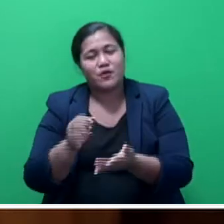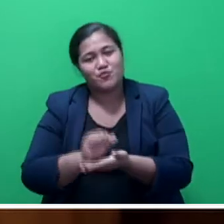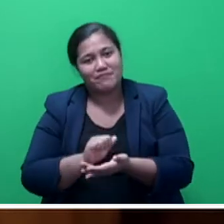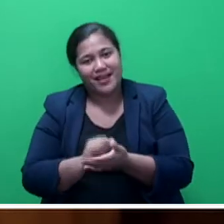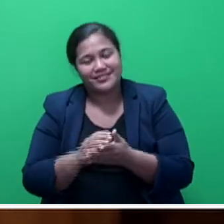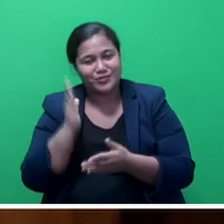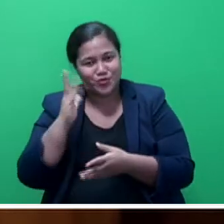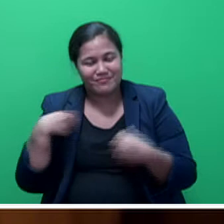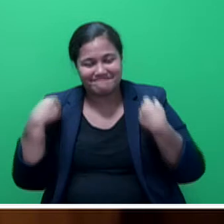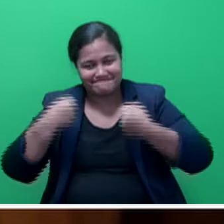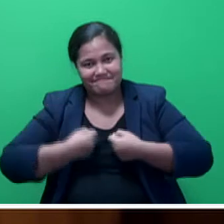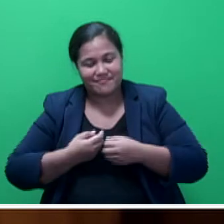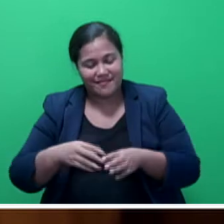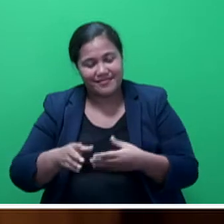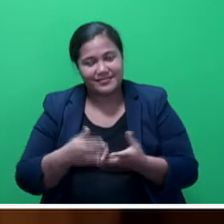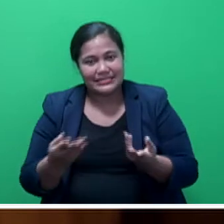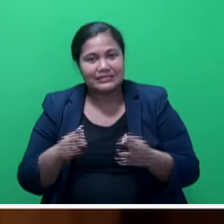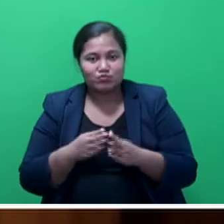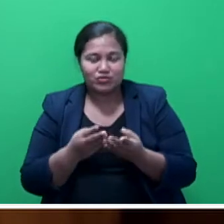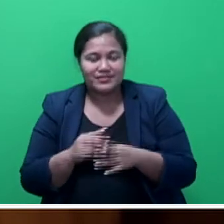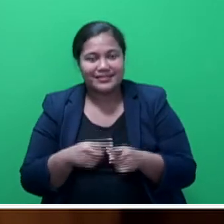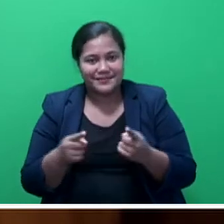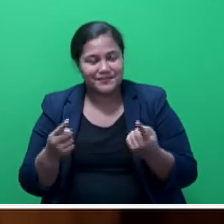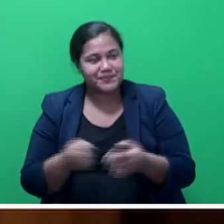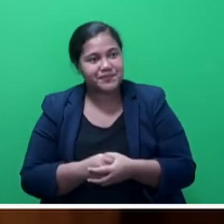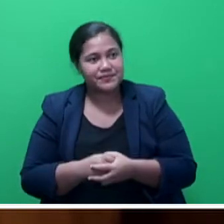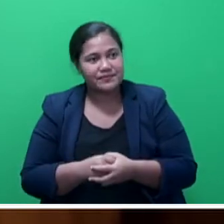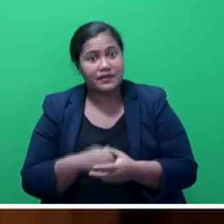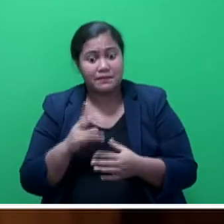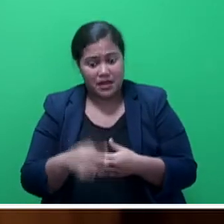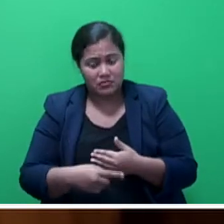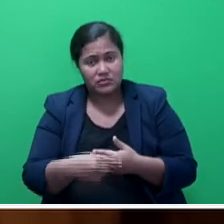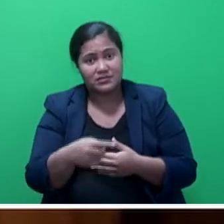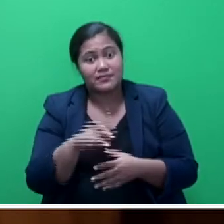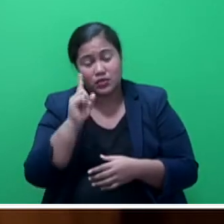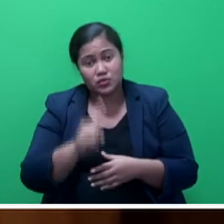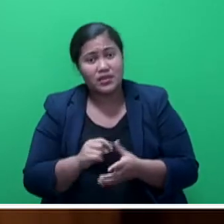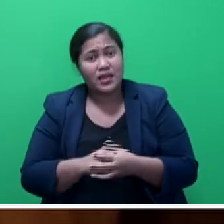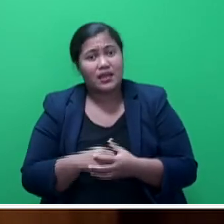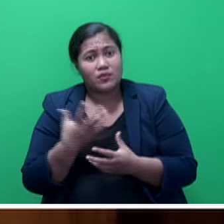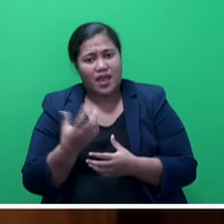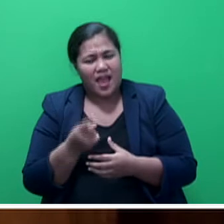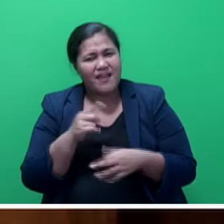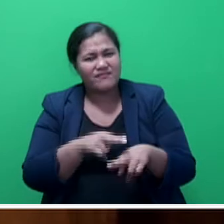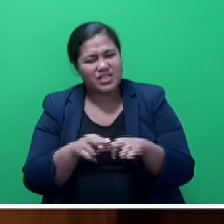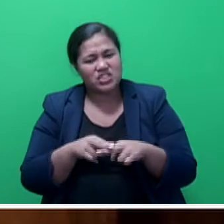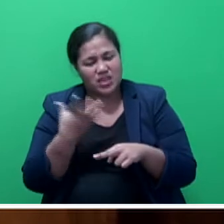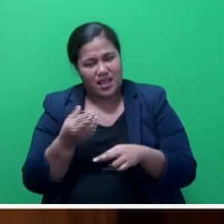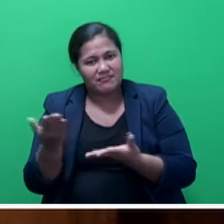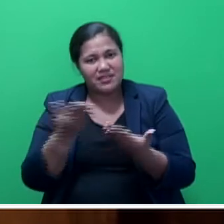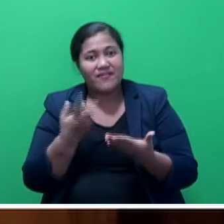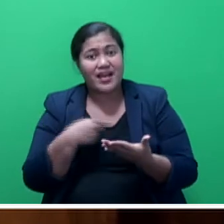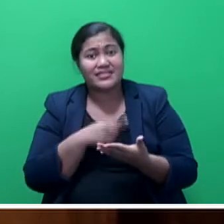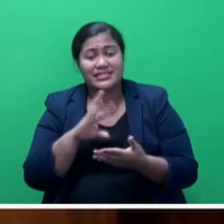stationery. Help still continues to flood in. Today, the Arya Pratinidhi Sabha Fiji also gave us some donations to assist these